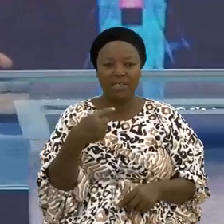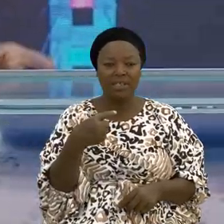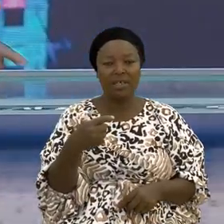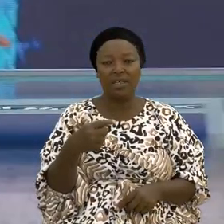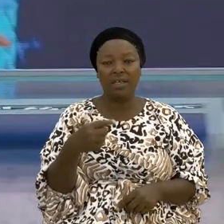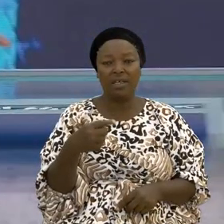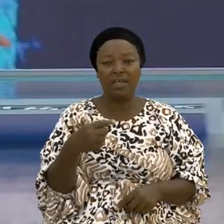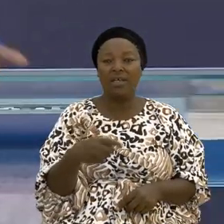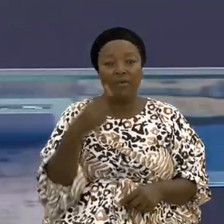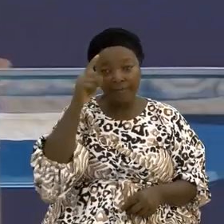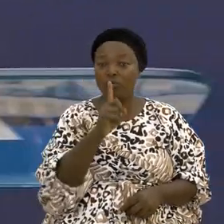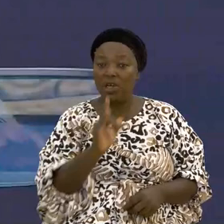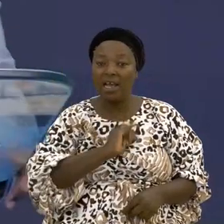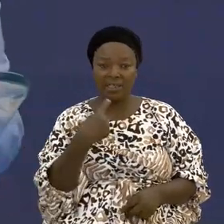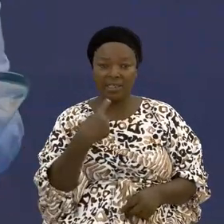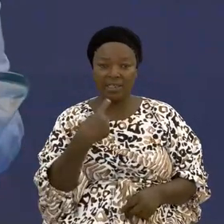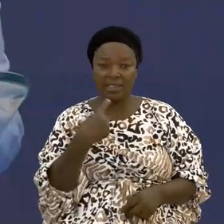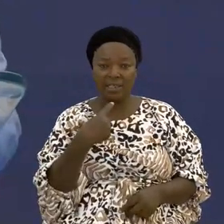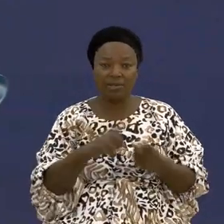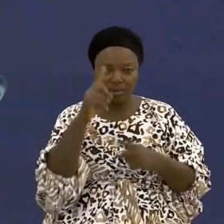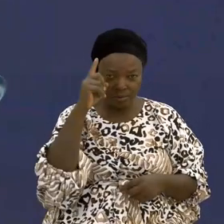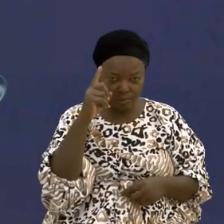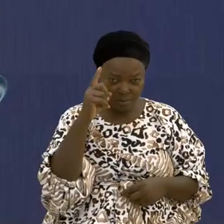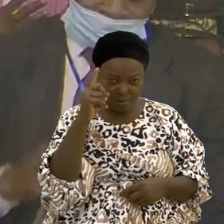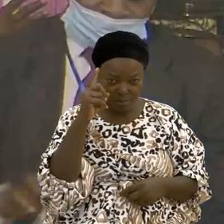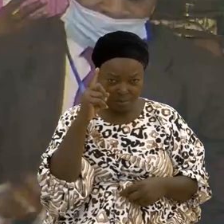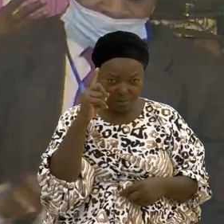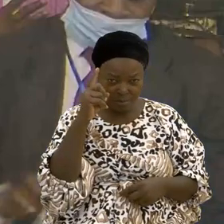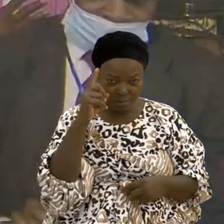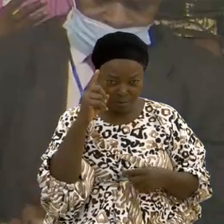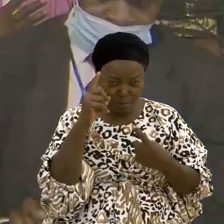for verily I say unto,